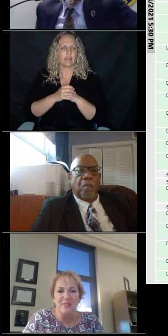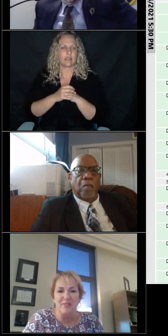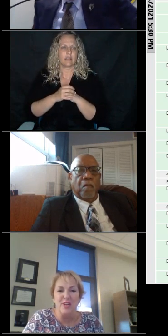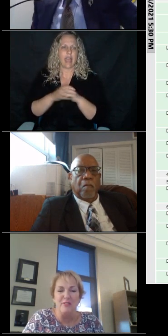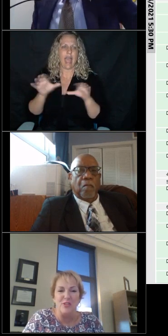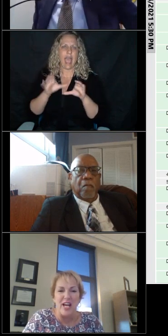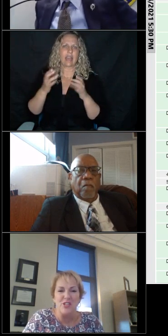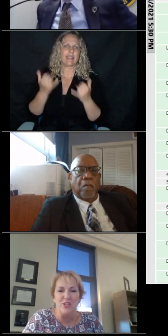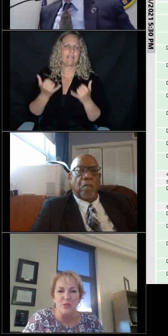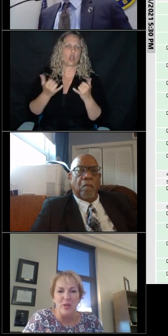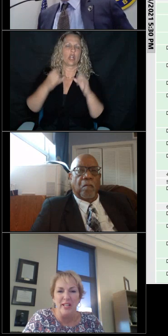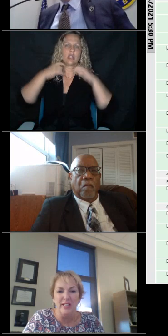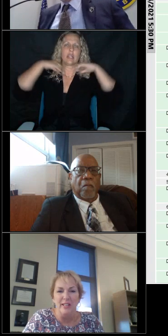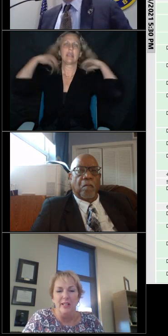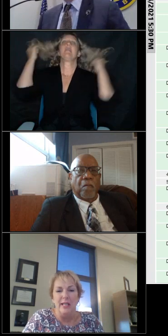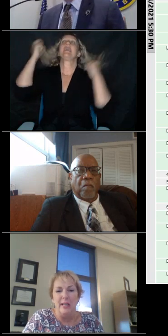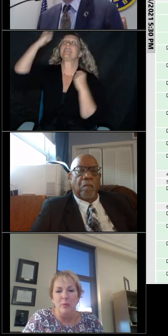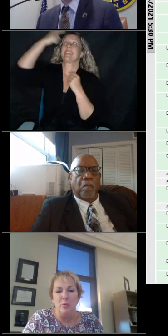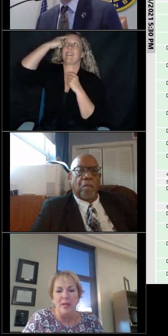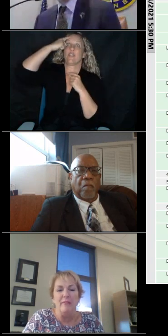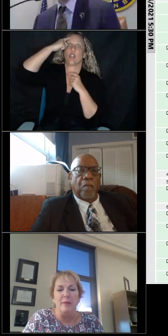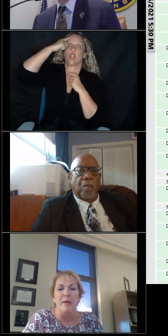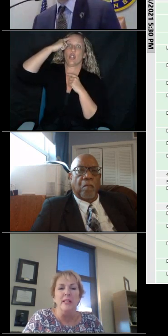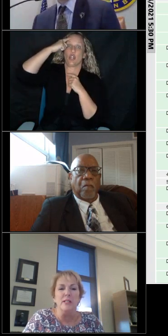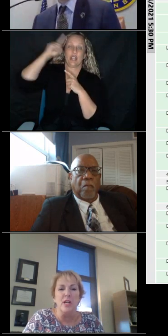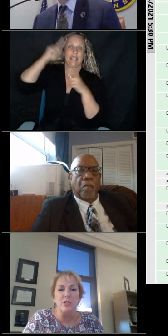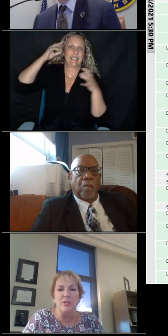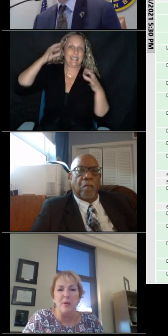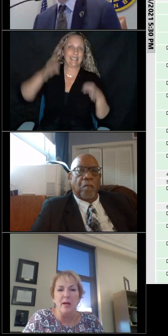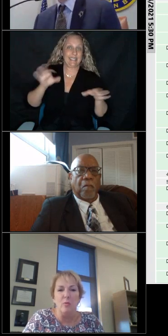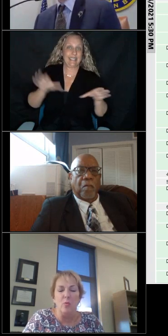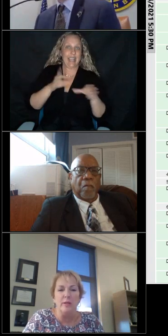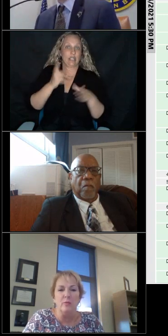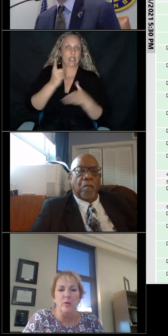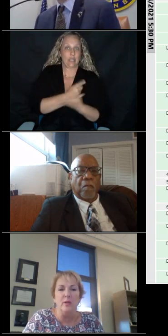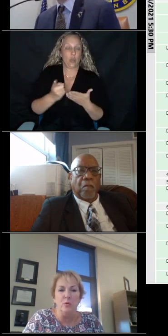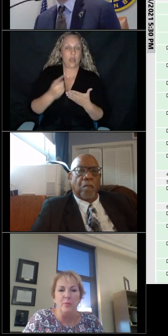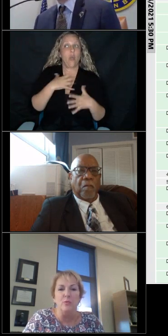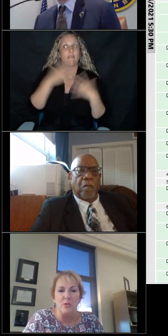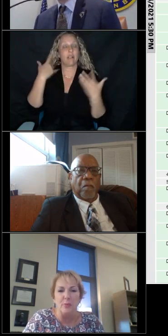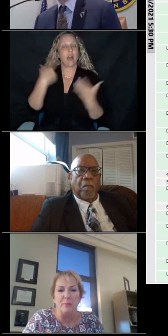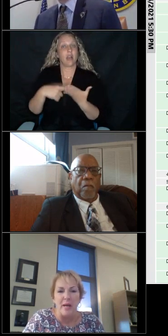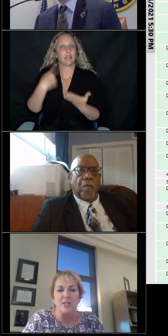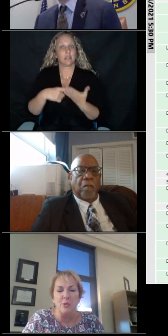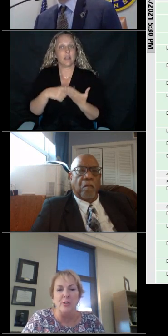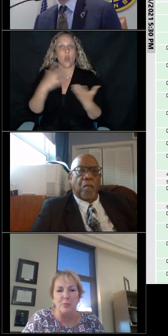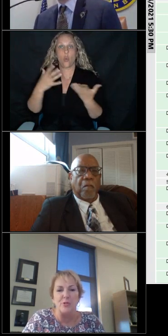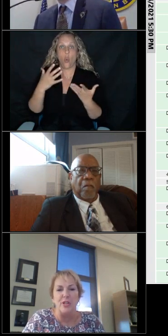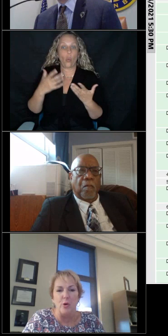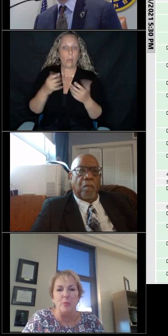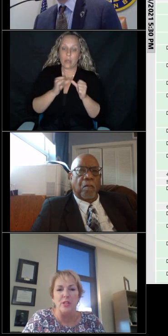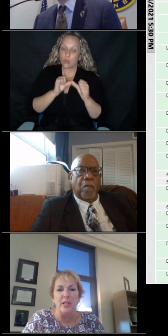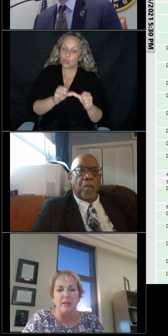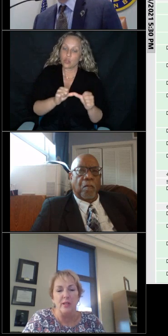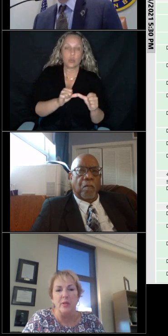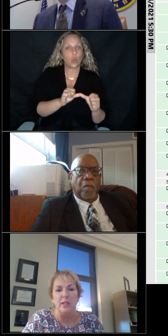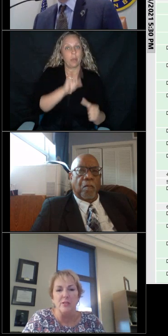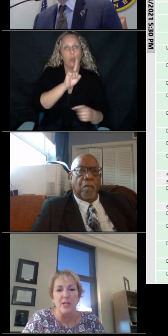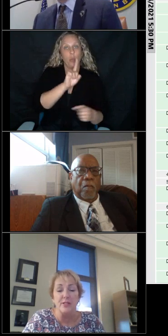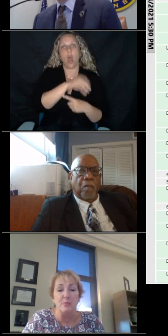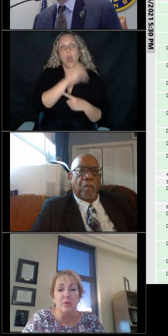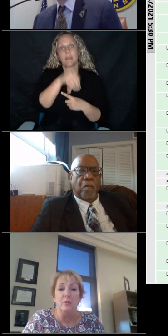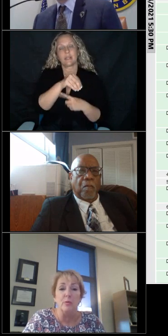the governor's action this week. We will be having many discussions about what we will be resuming back to 100% normalcy. I